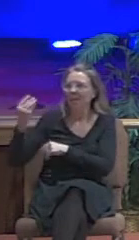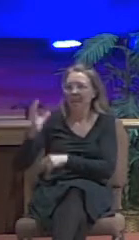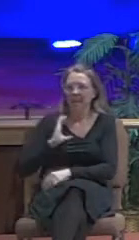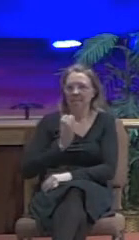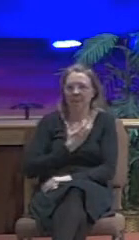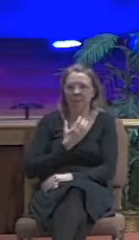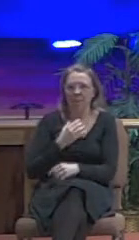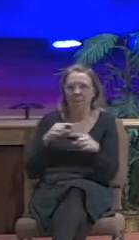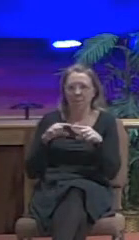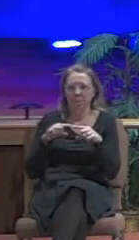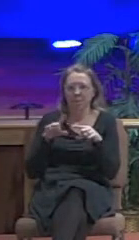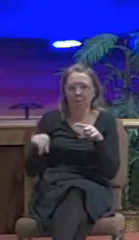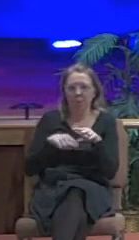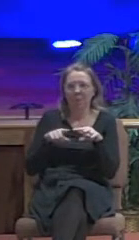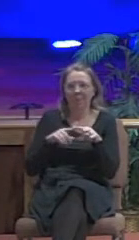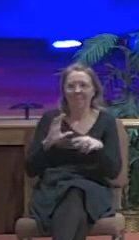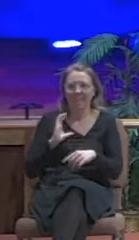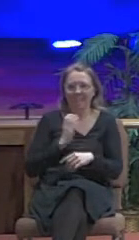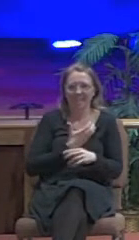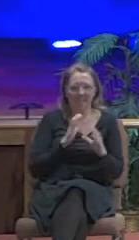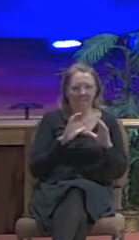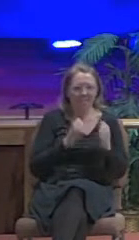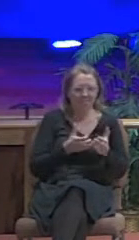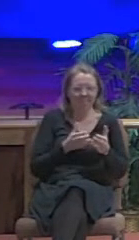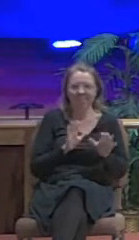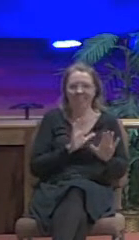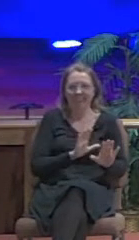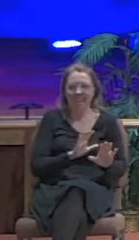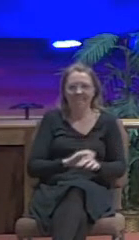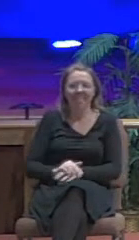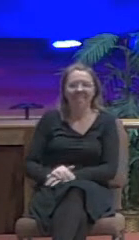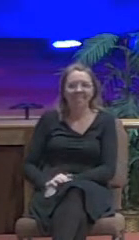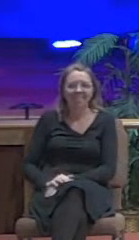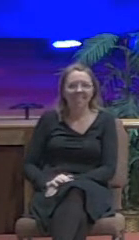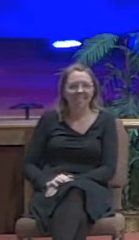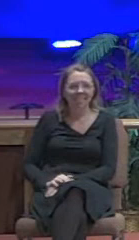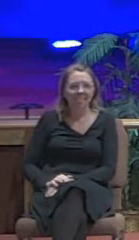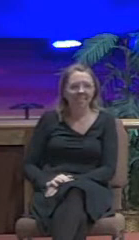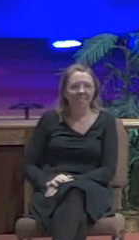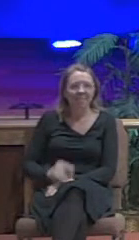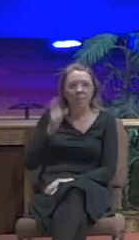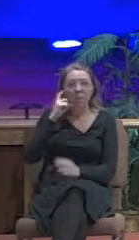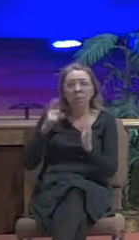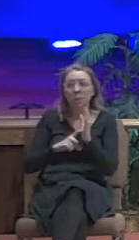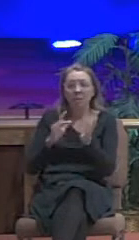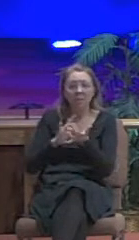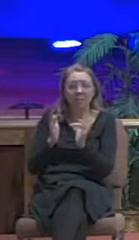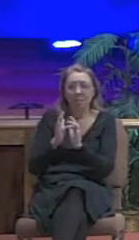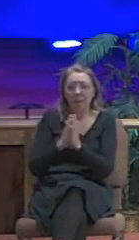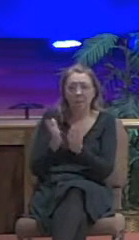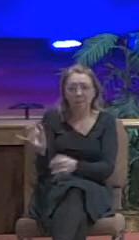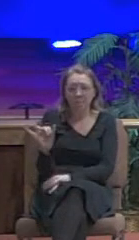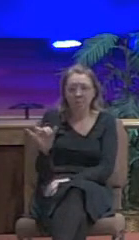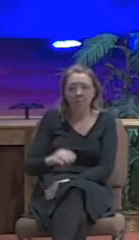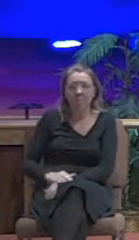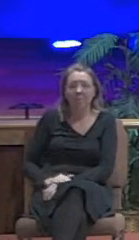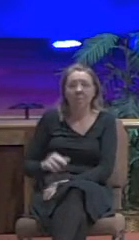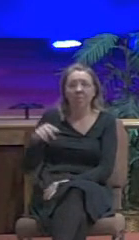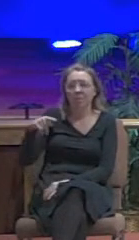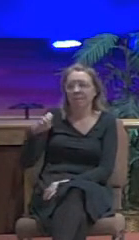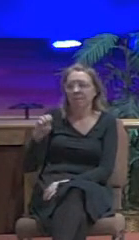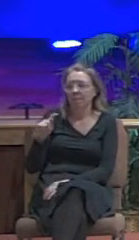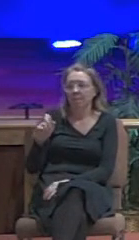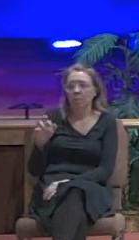see someone's in need. We see this all through scripture. When Peter walked by the man who was healing